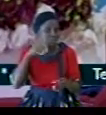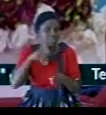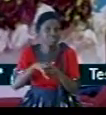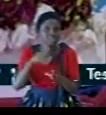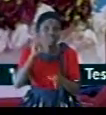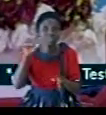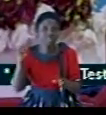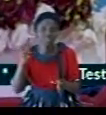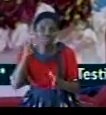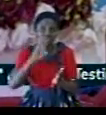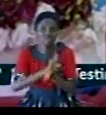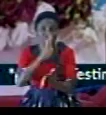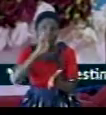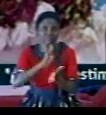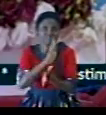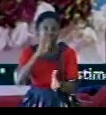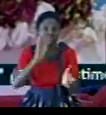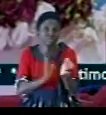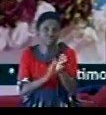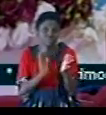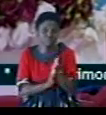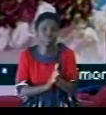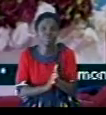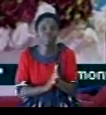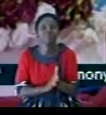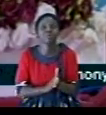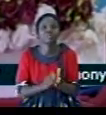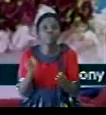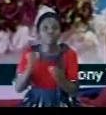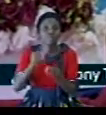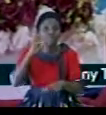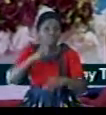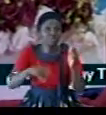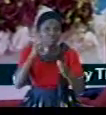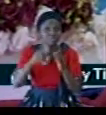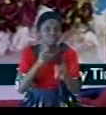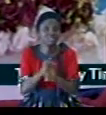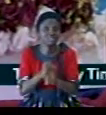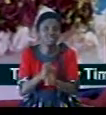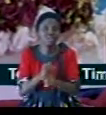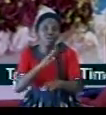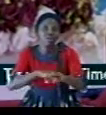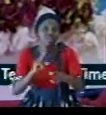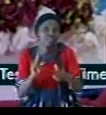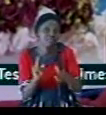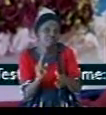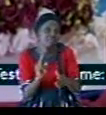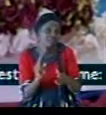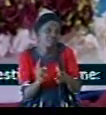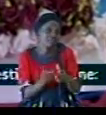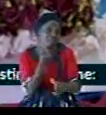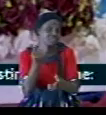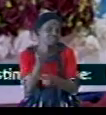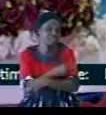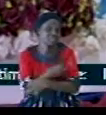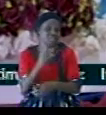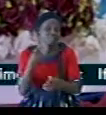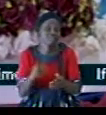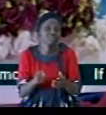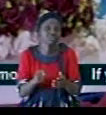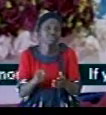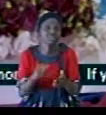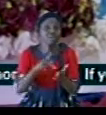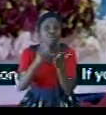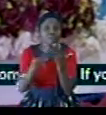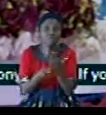But that yesterday, the first day of the crusade, the Lord God Almighty visited me in a miraculous